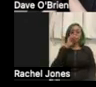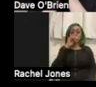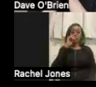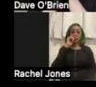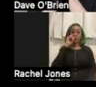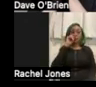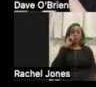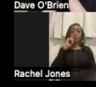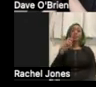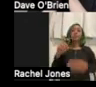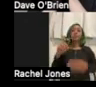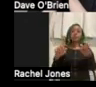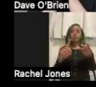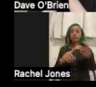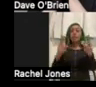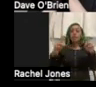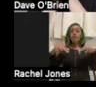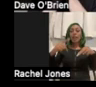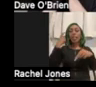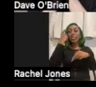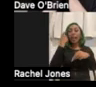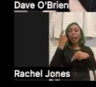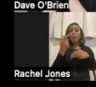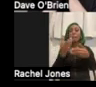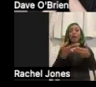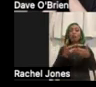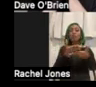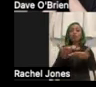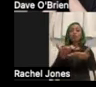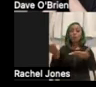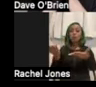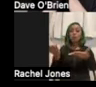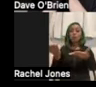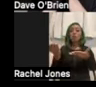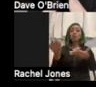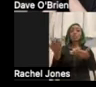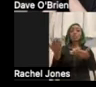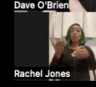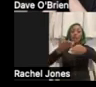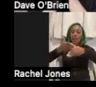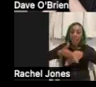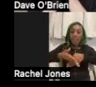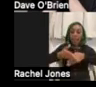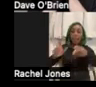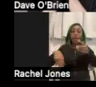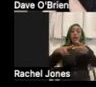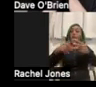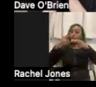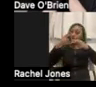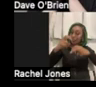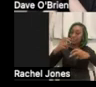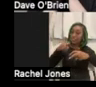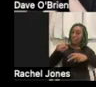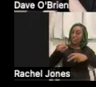And finally, thinking about distributions of agency and labor, and this goes back also to what was said earlier about the researcher as a